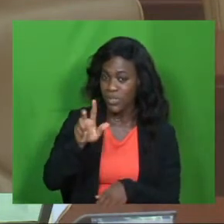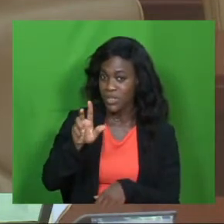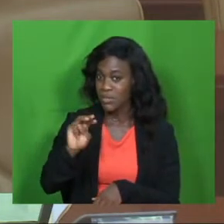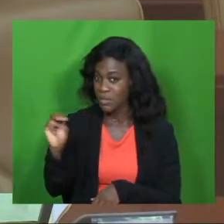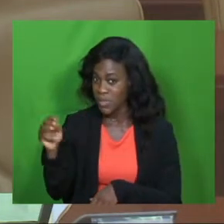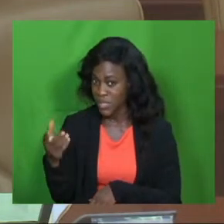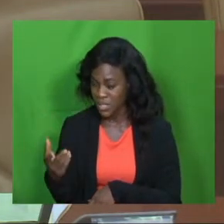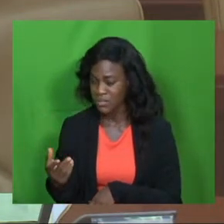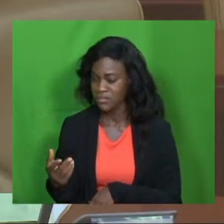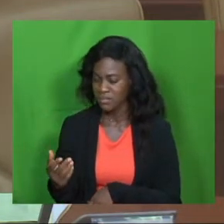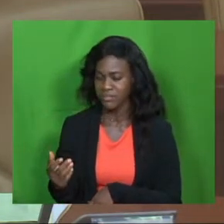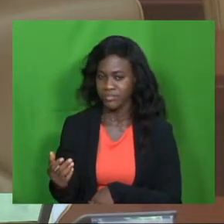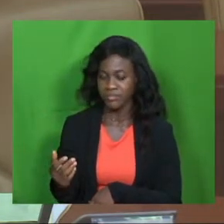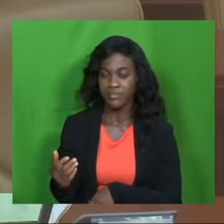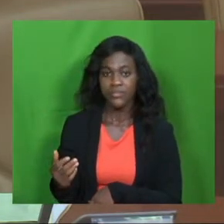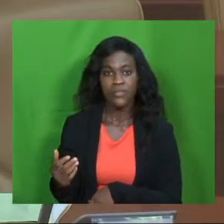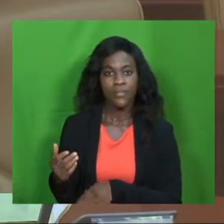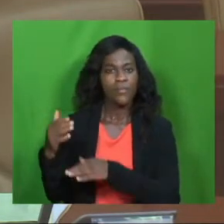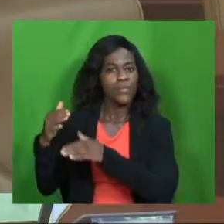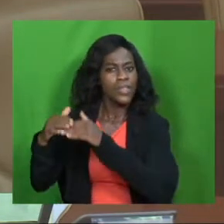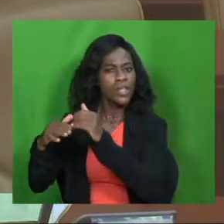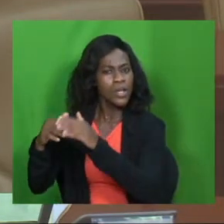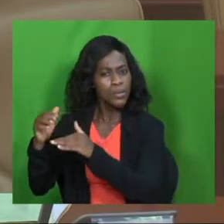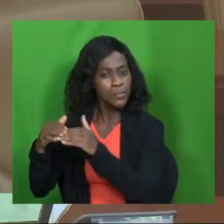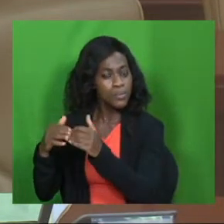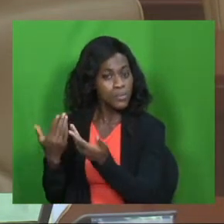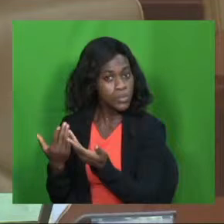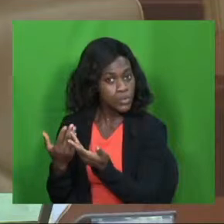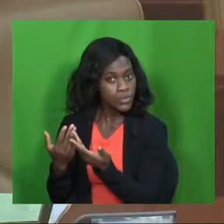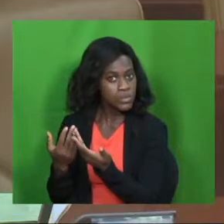you look at construction of AstroTurf at